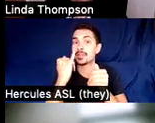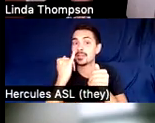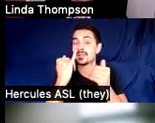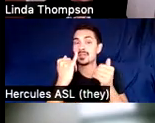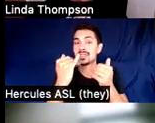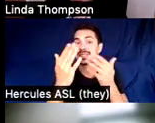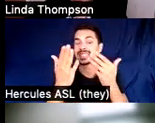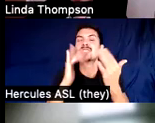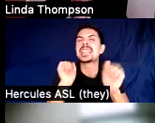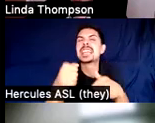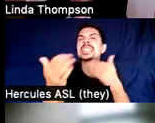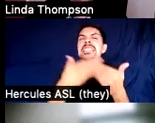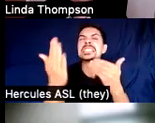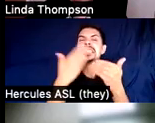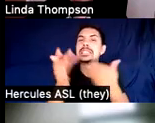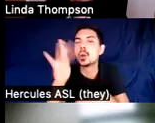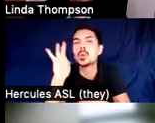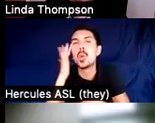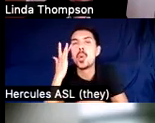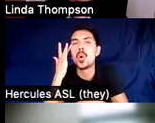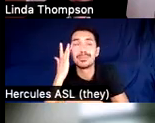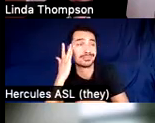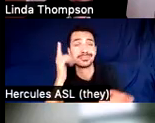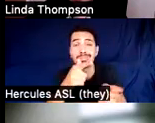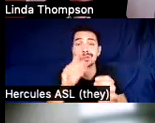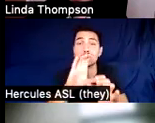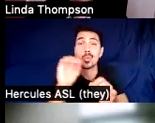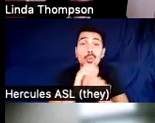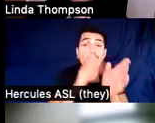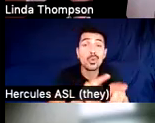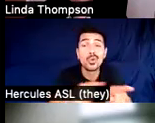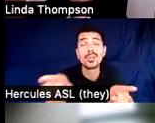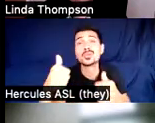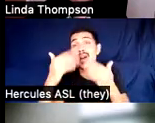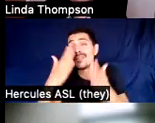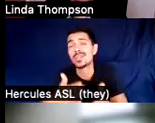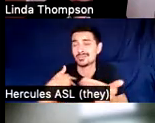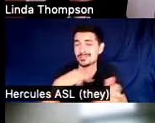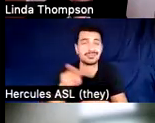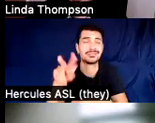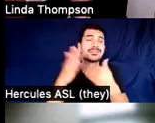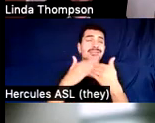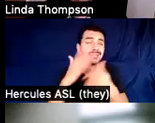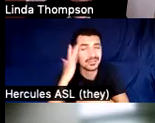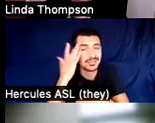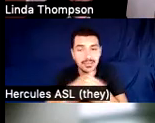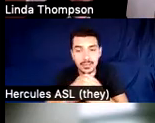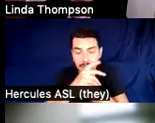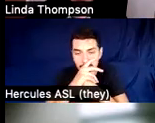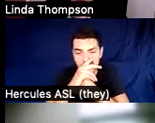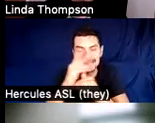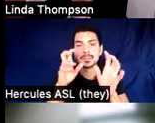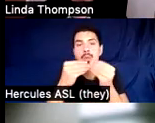or even annoyed by survivors, that they're losing their sense of purpose and what we're